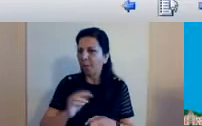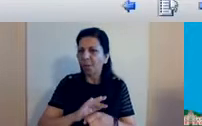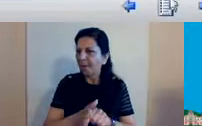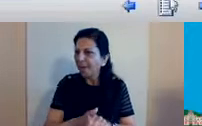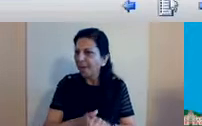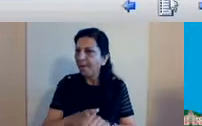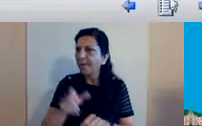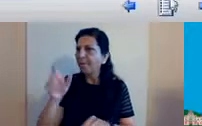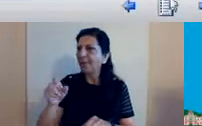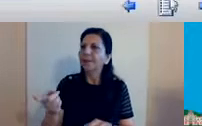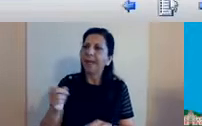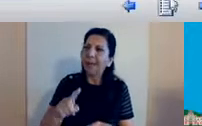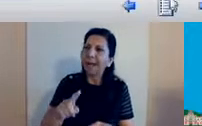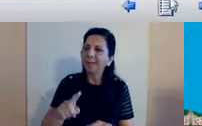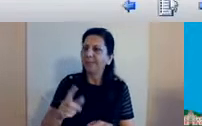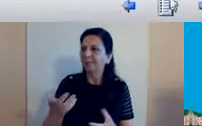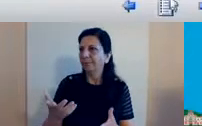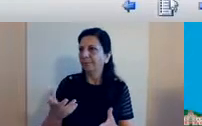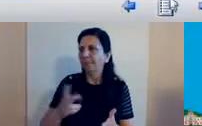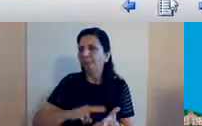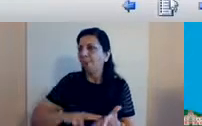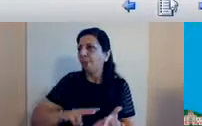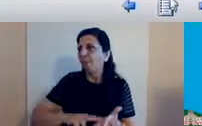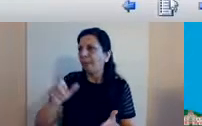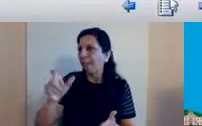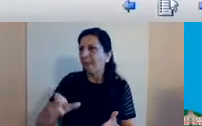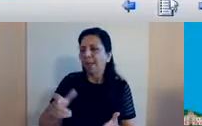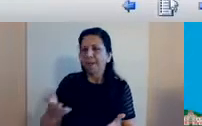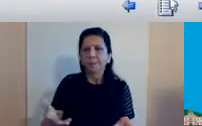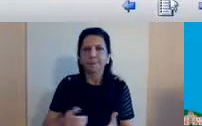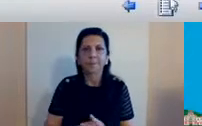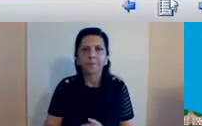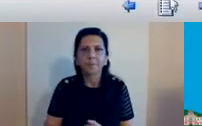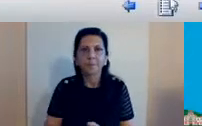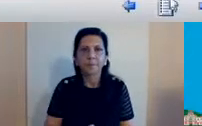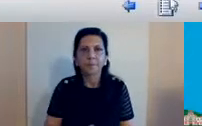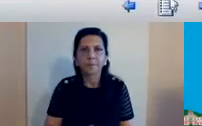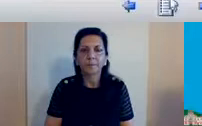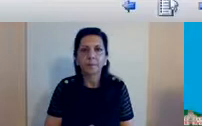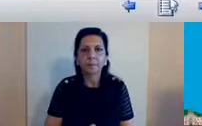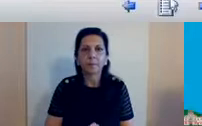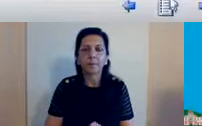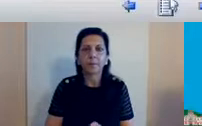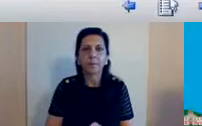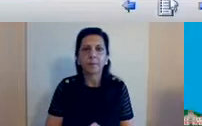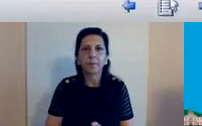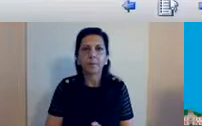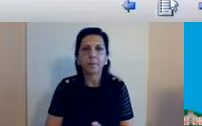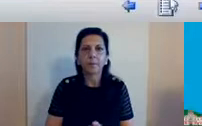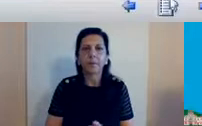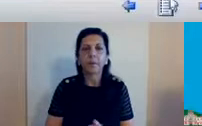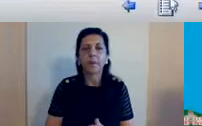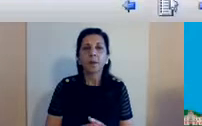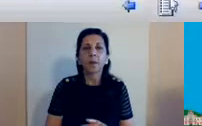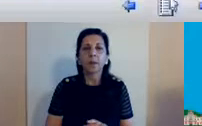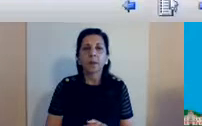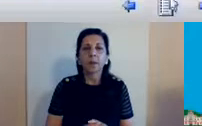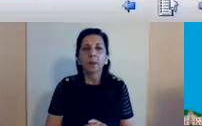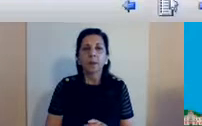So just coming to the last couple of slides, Chair, if I may. This is the start, and of